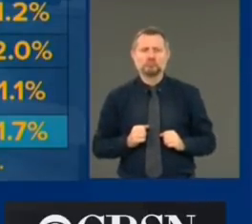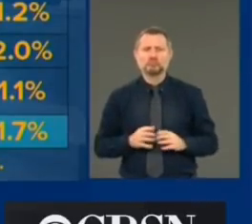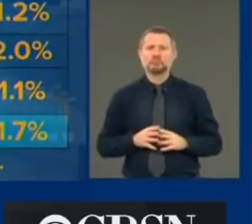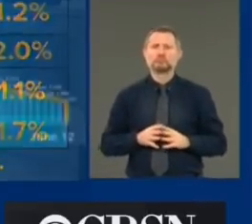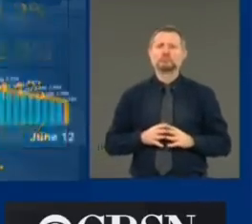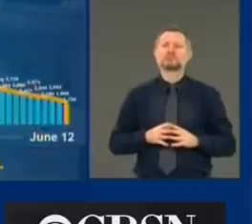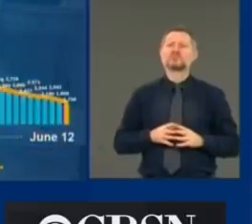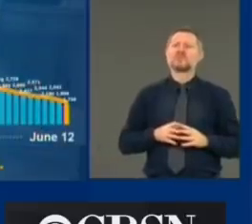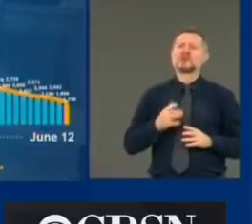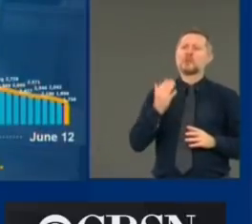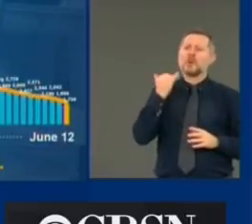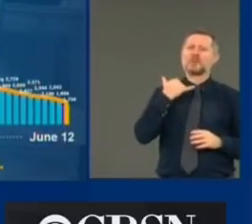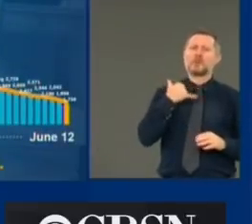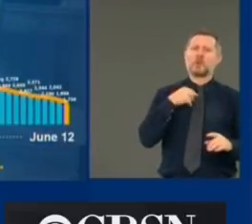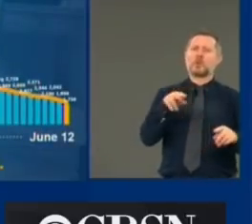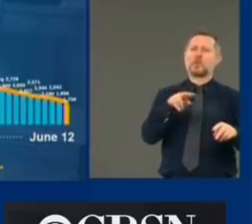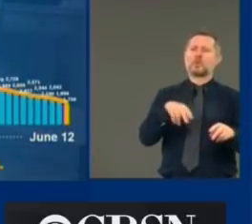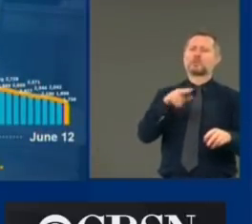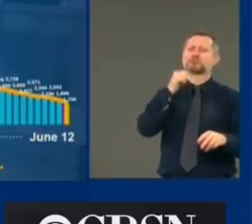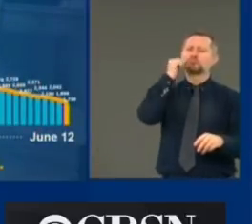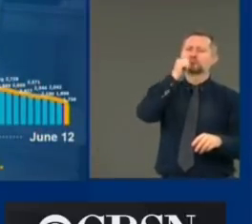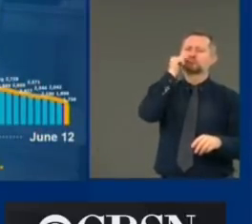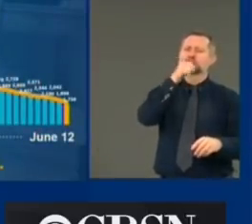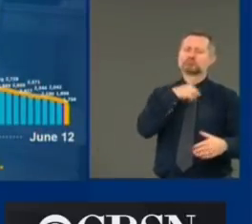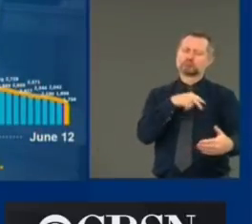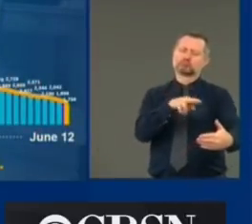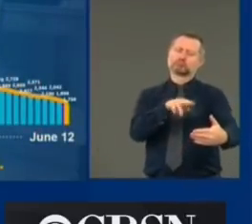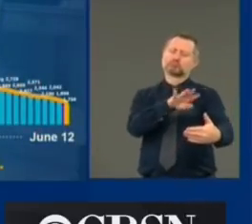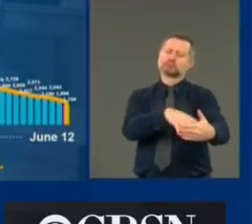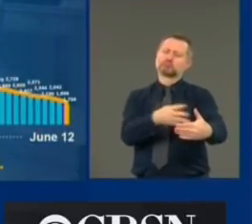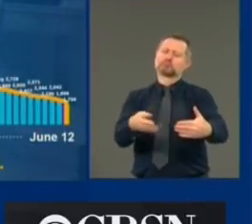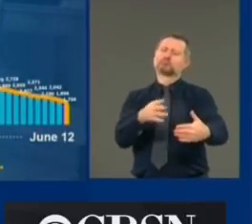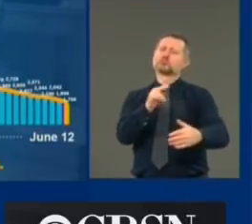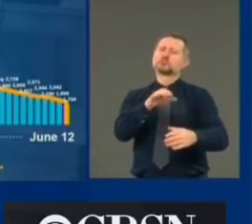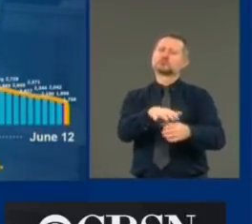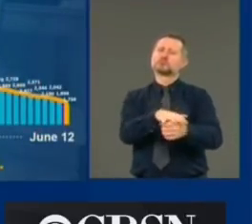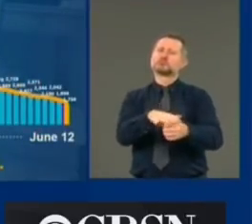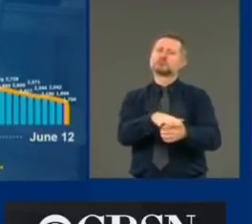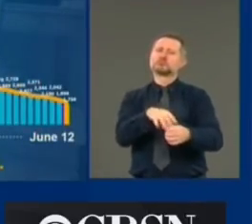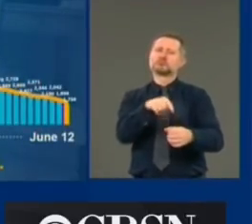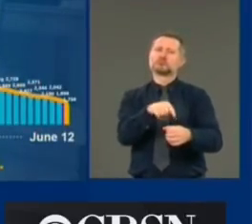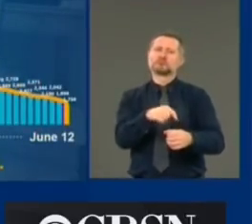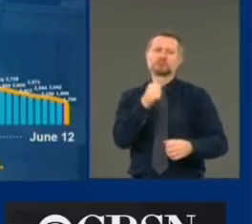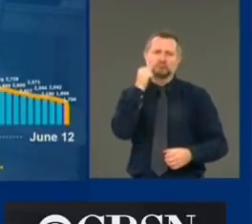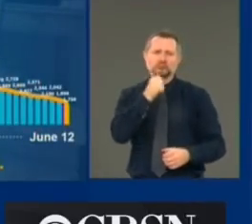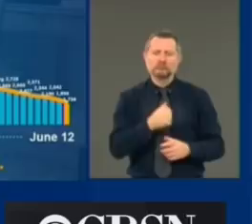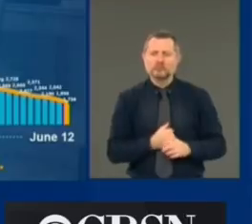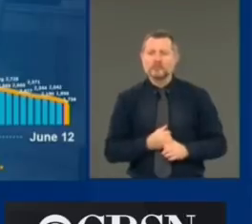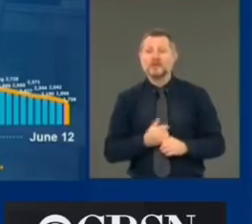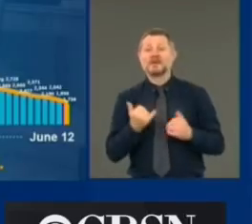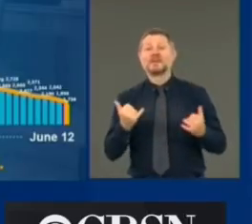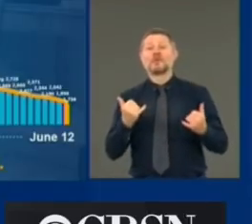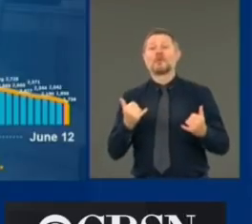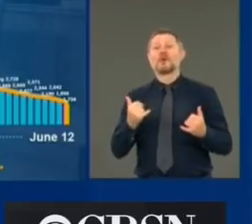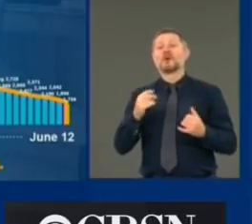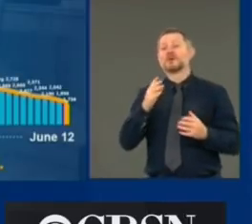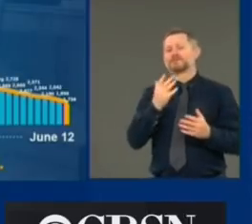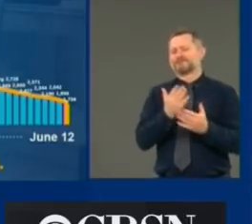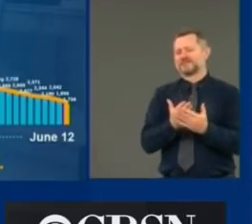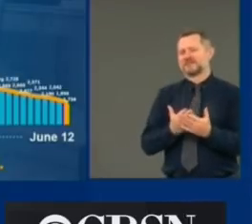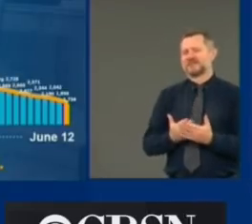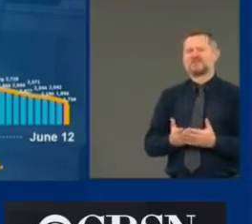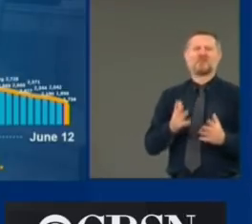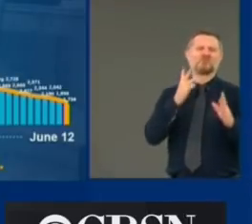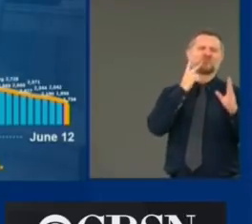That's what we want to be watching. That's what's gauging our reopening. All the news is good. All